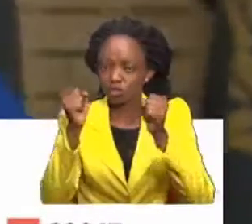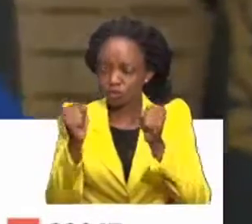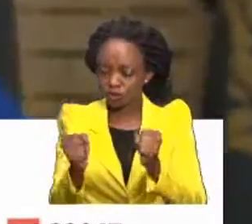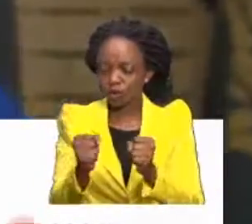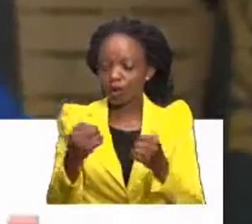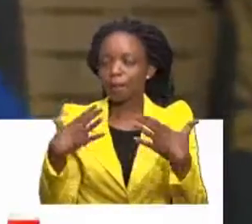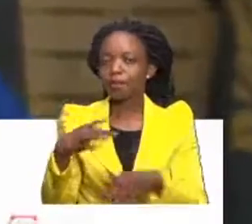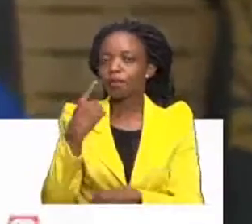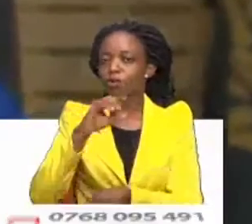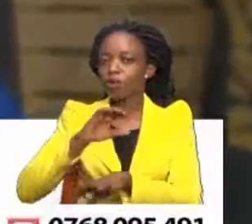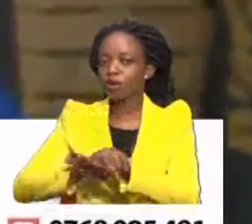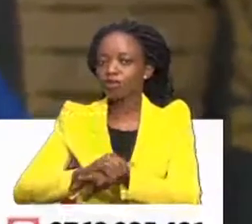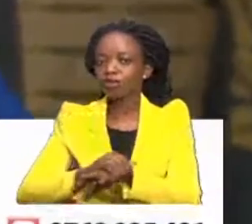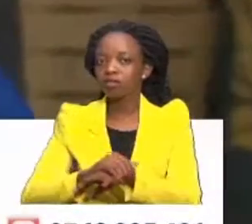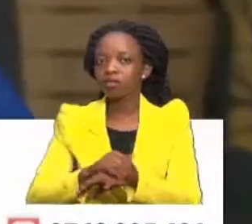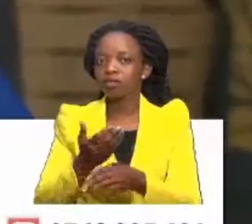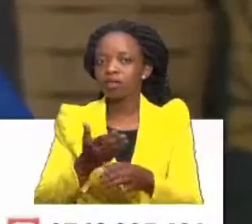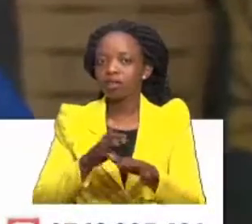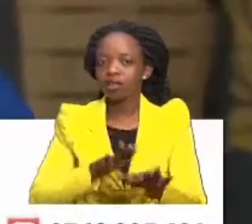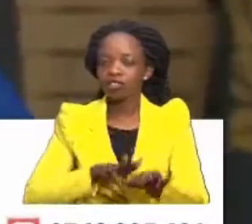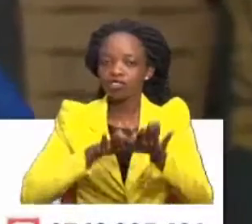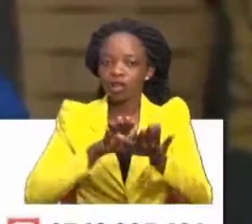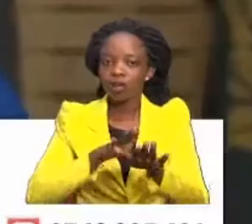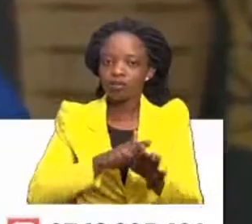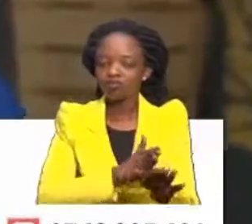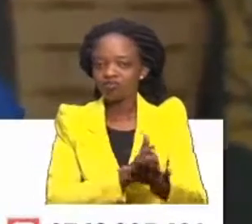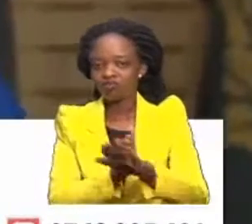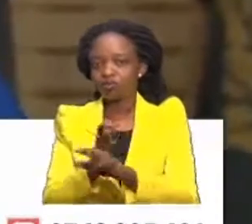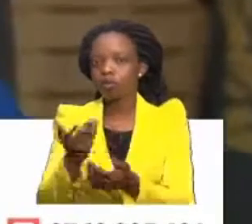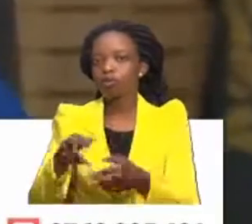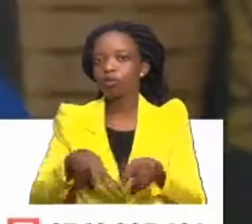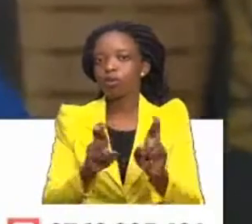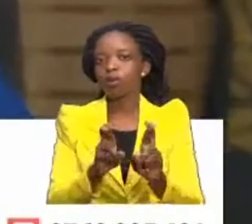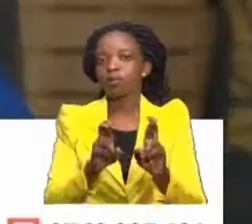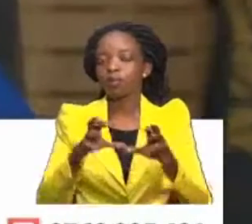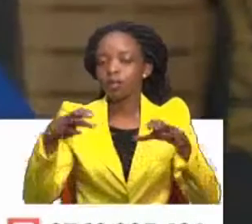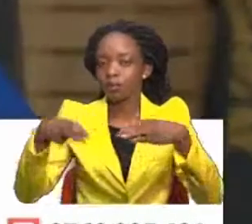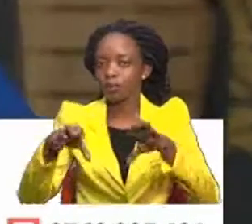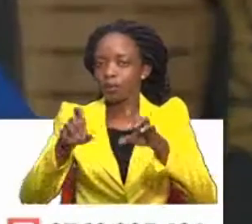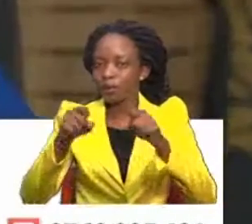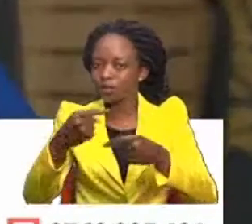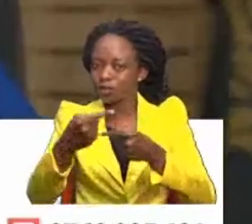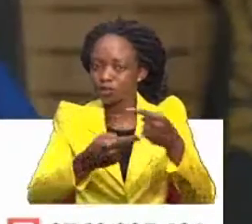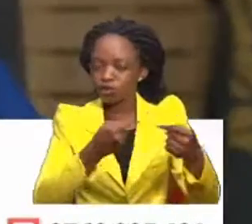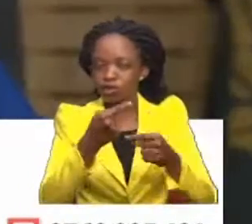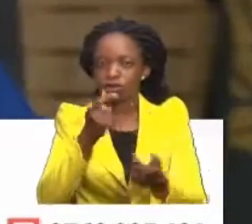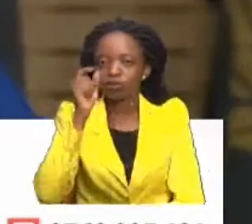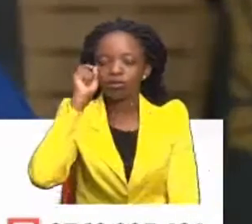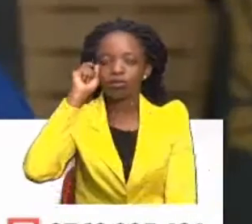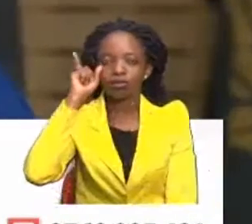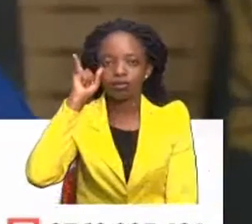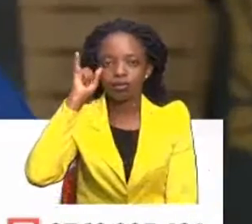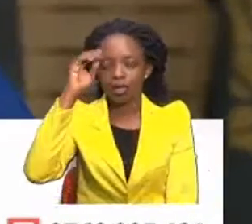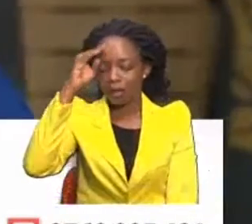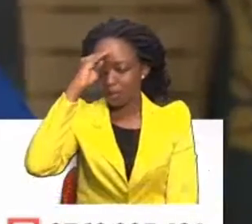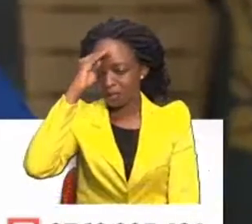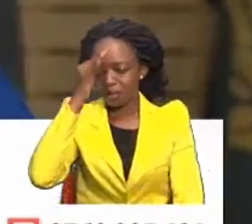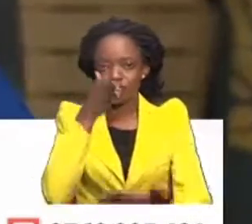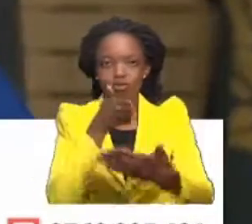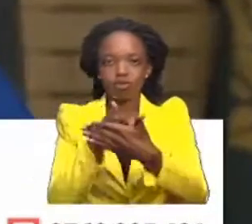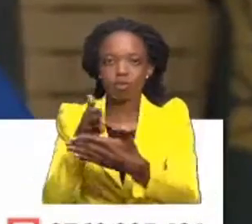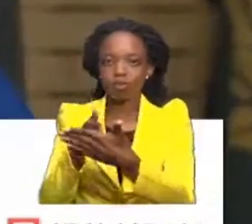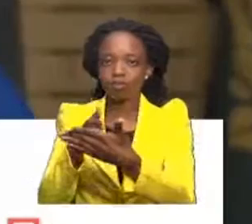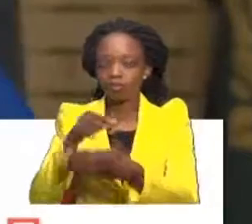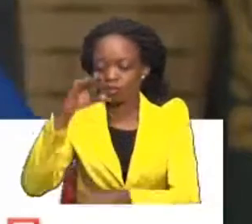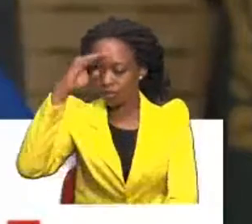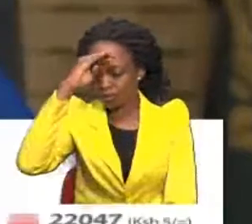those found flouting traffic regulations. Motorists should remain sober, avoid drunk